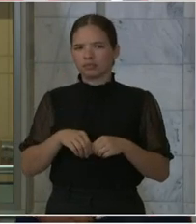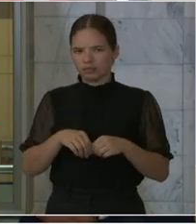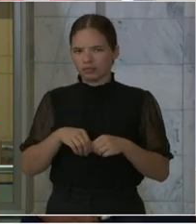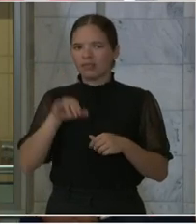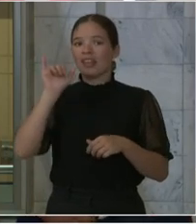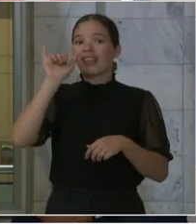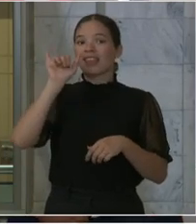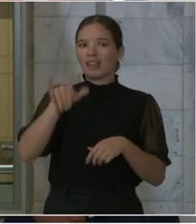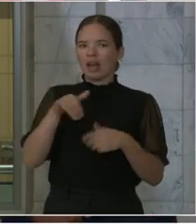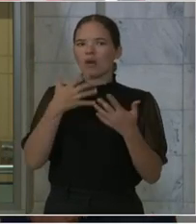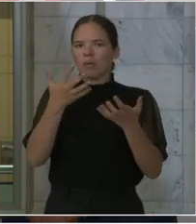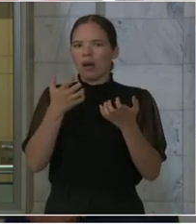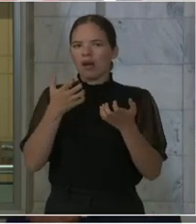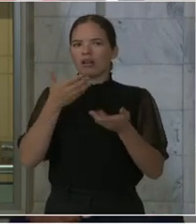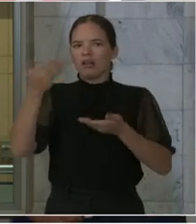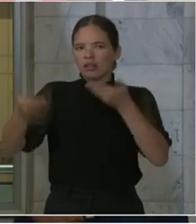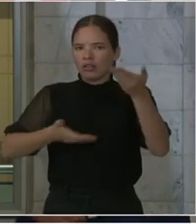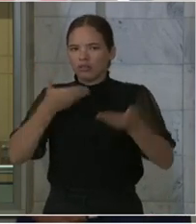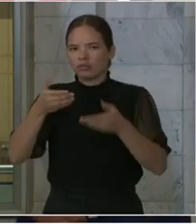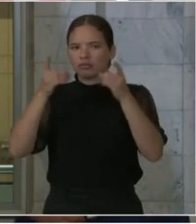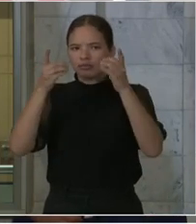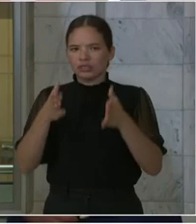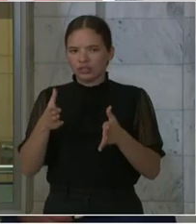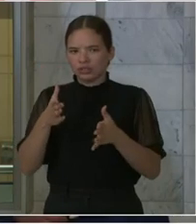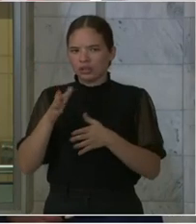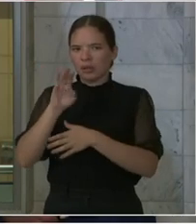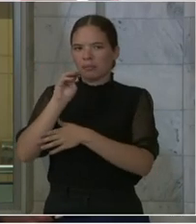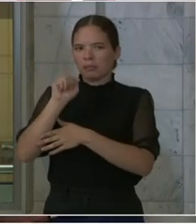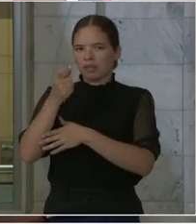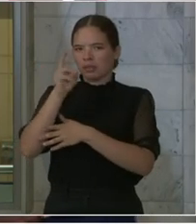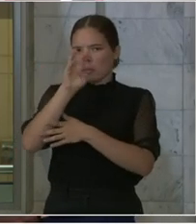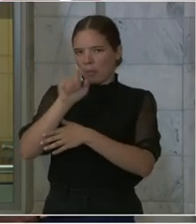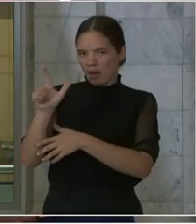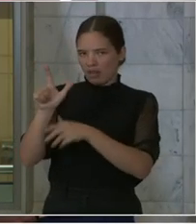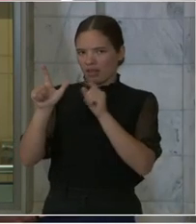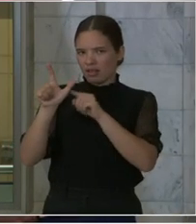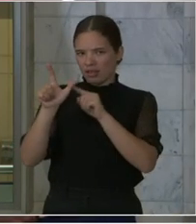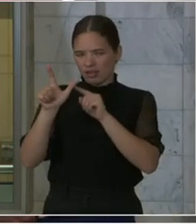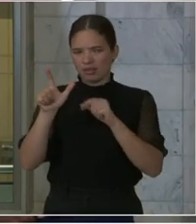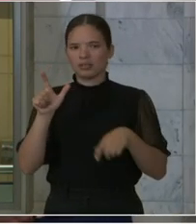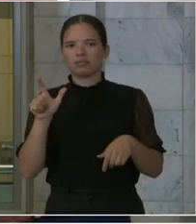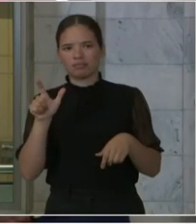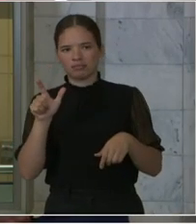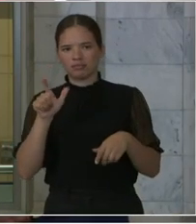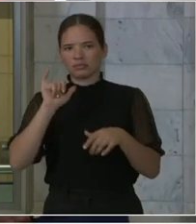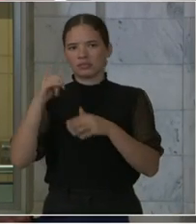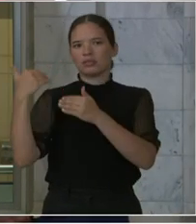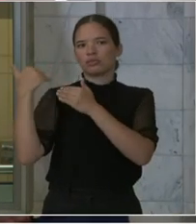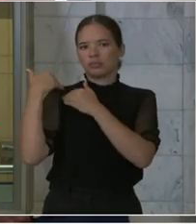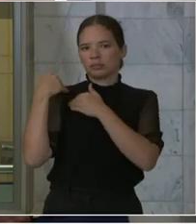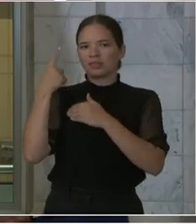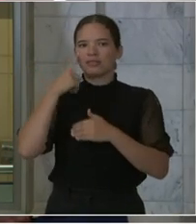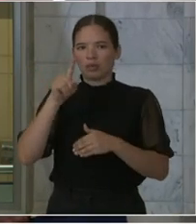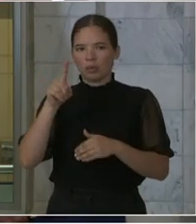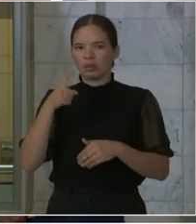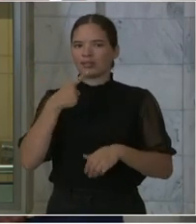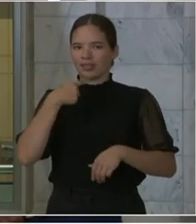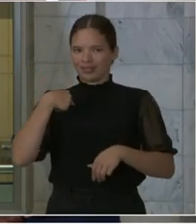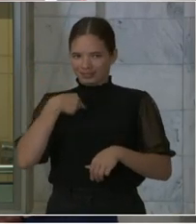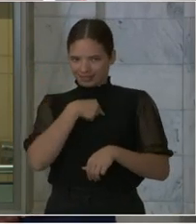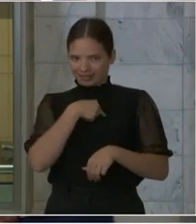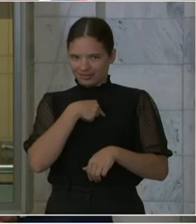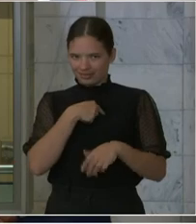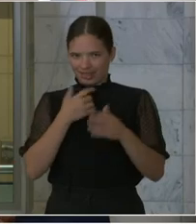want to invite Director Maxwell, who is responsible for telling me everything that our